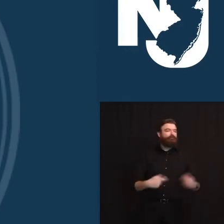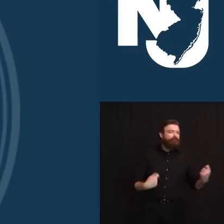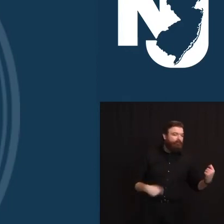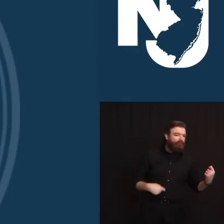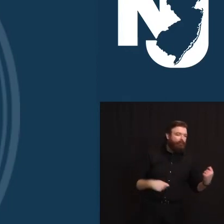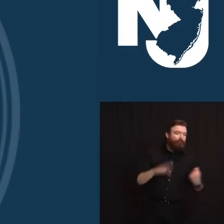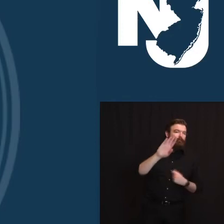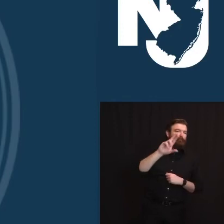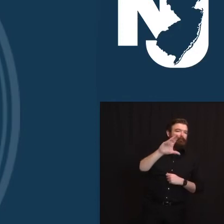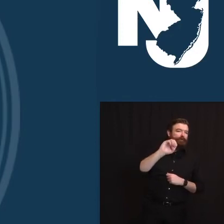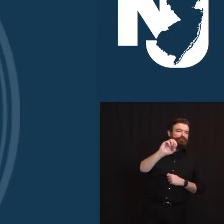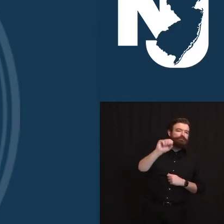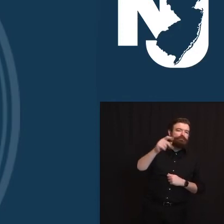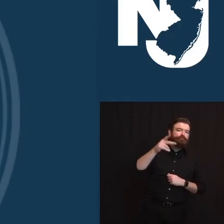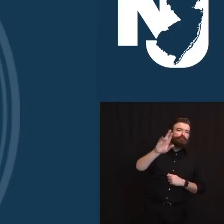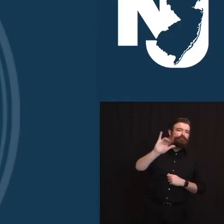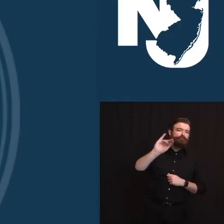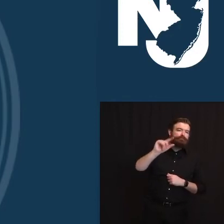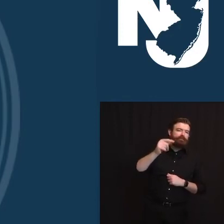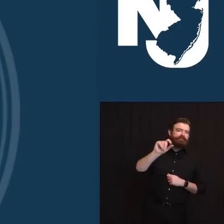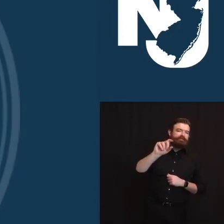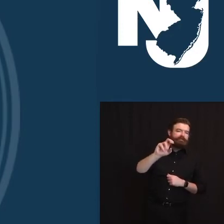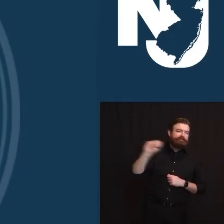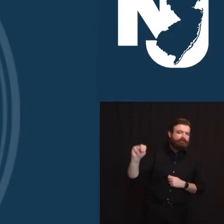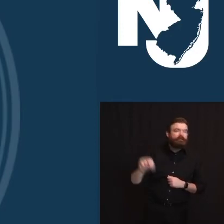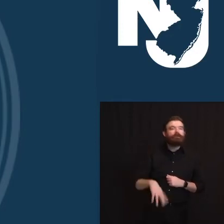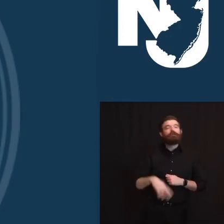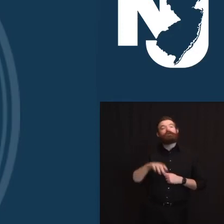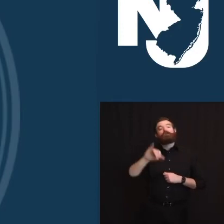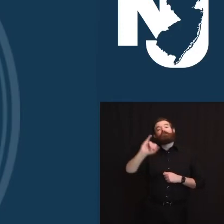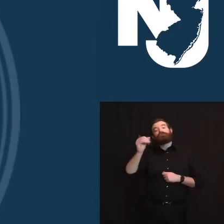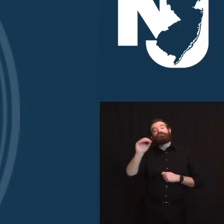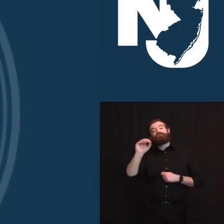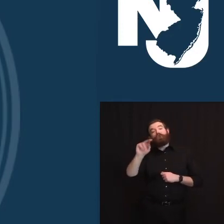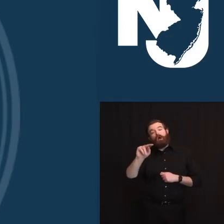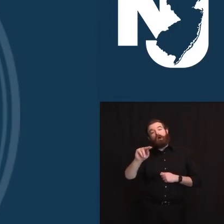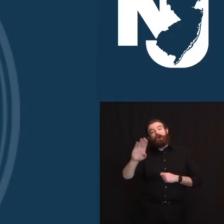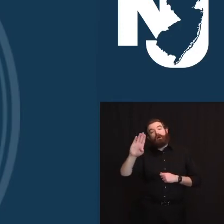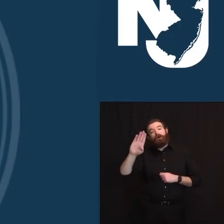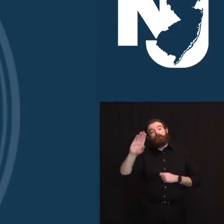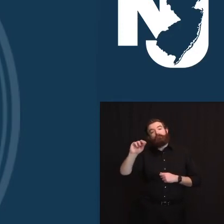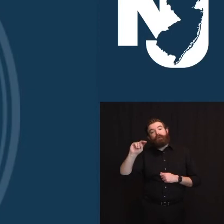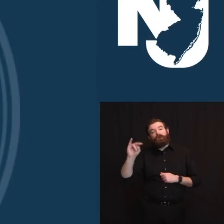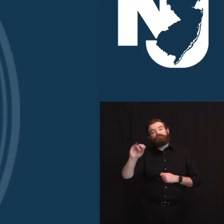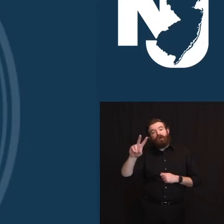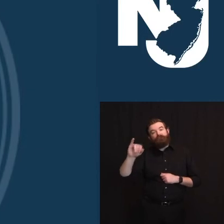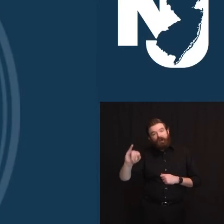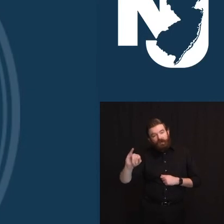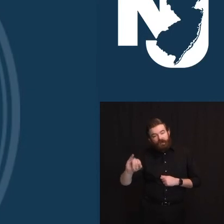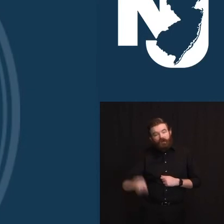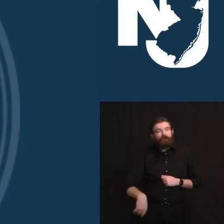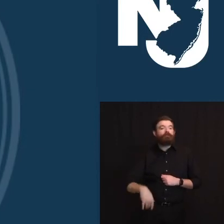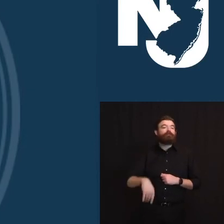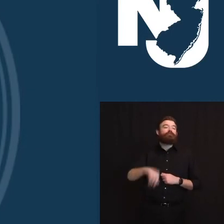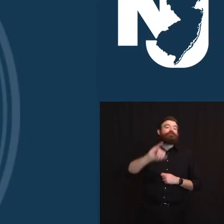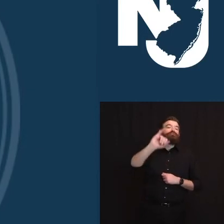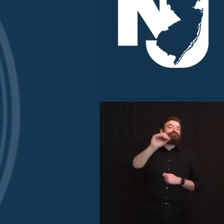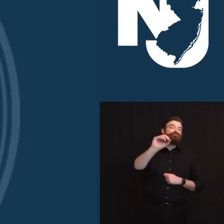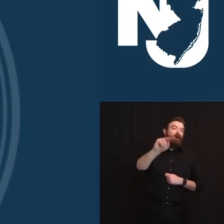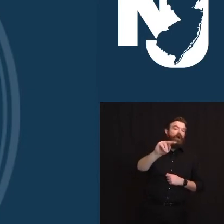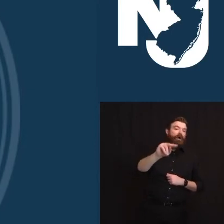Aunt Clemens of Willingboro, John Bon Jovi of Sayreville. Jon Stewart helped, I think, MC and coordinate the virtual